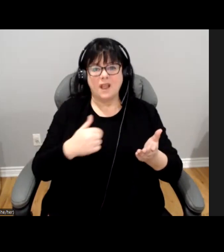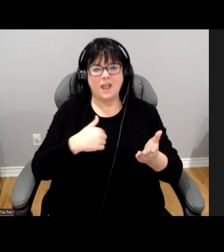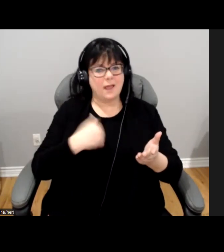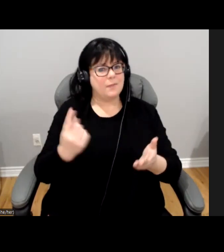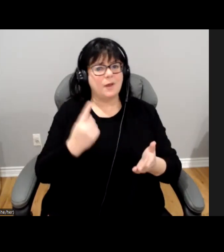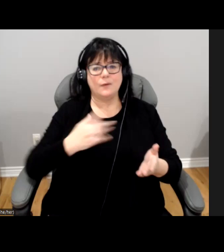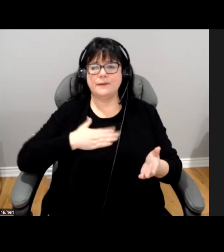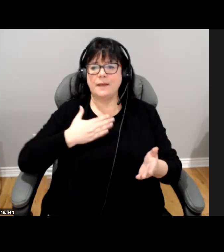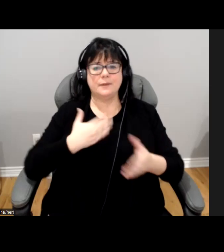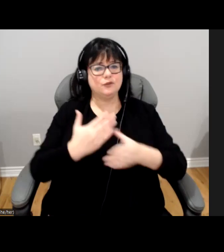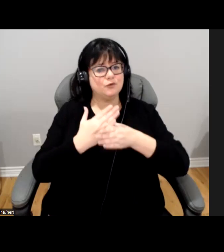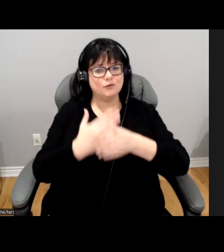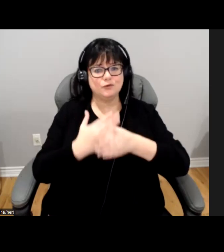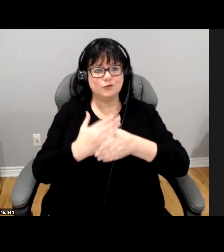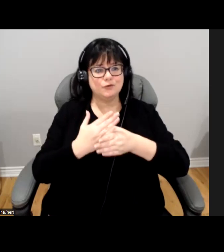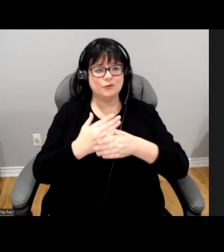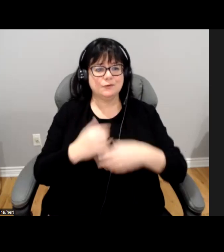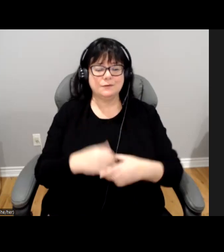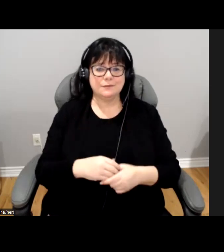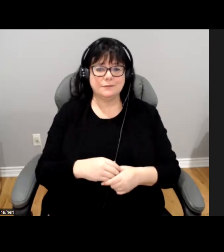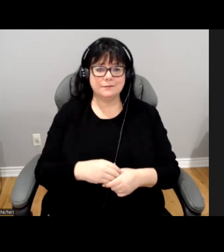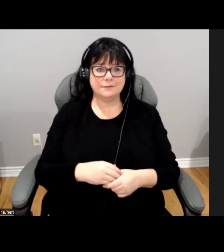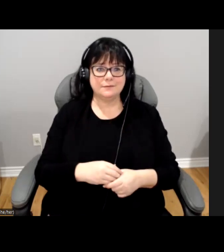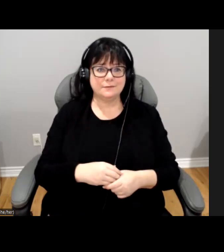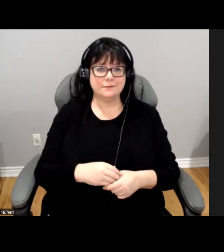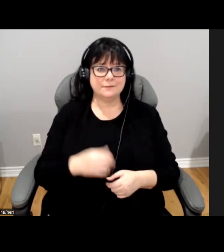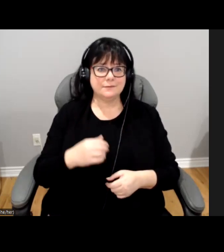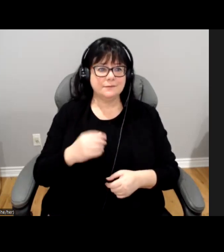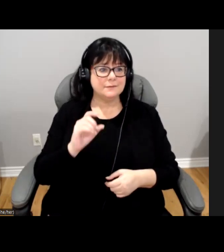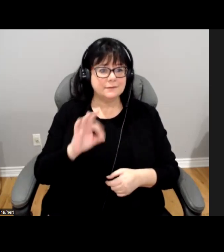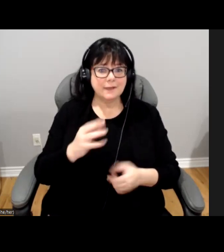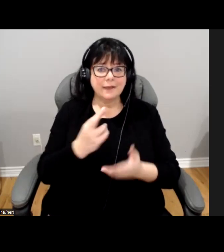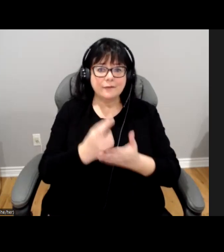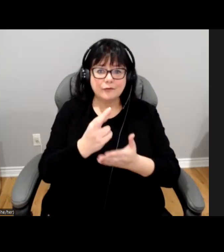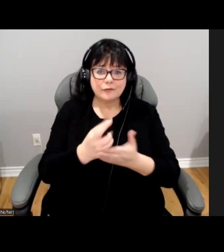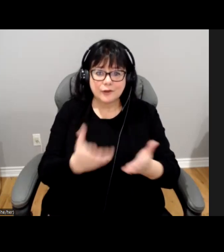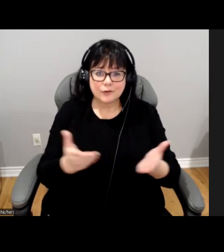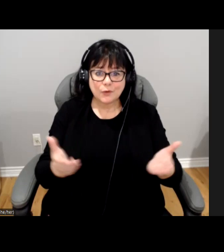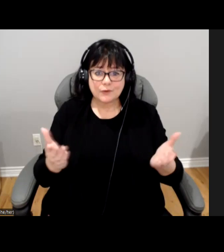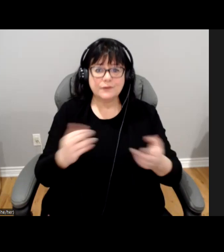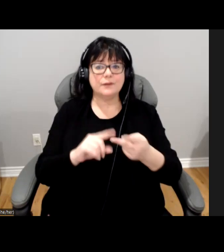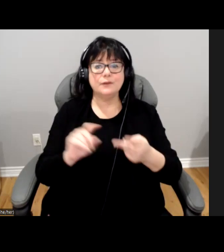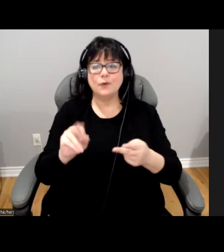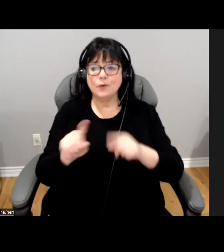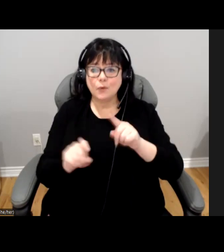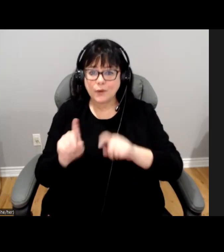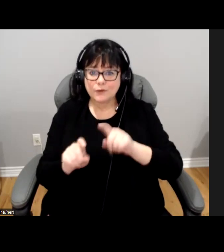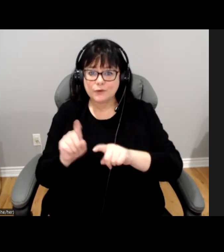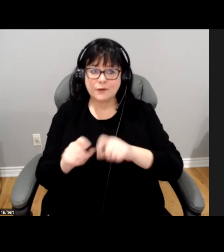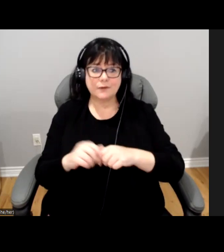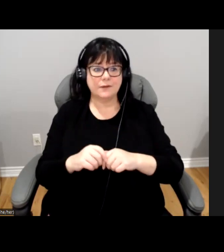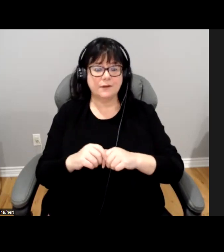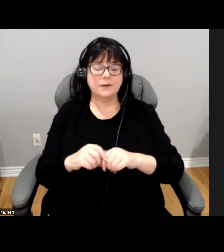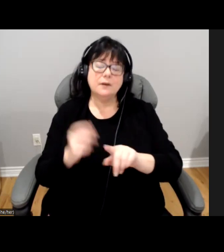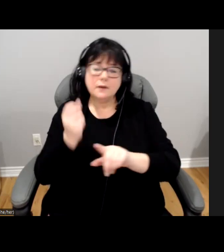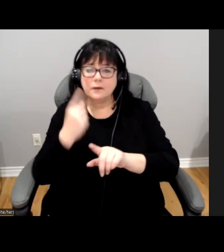to know that what goes around comes around. And if there are resources or questions that people have, I still got my own job to do because